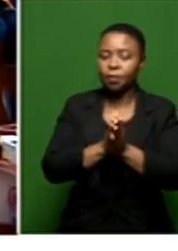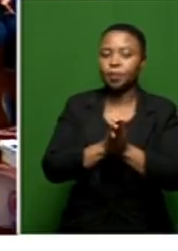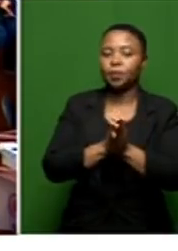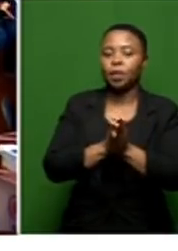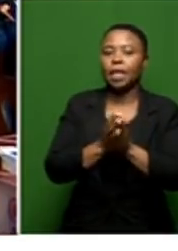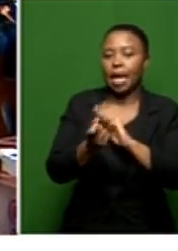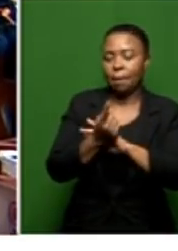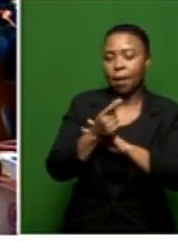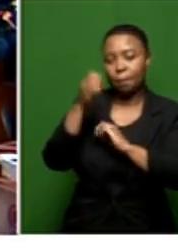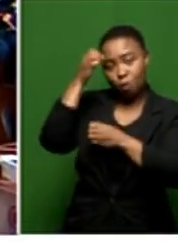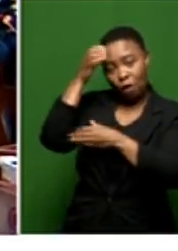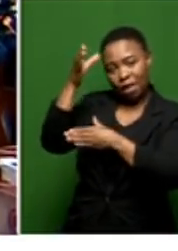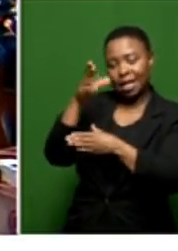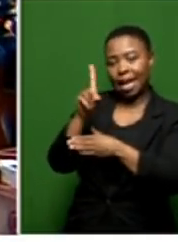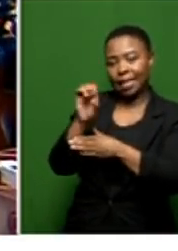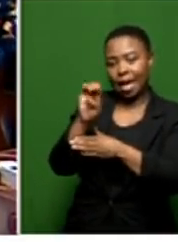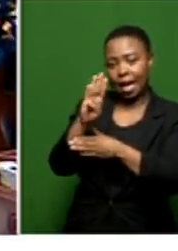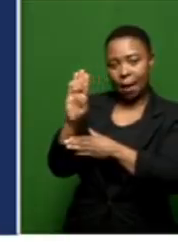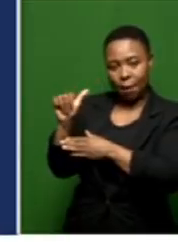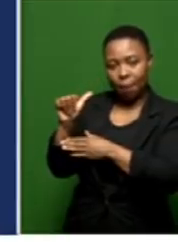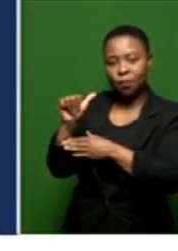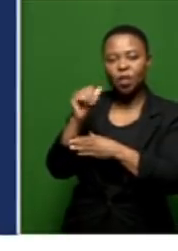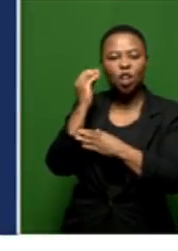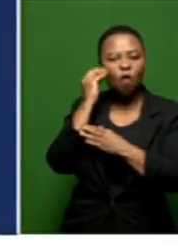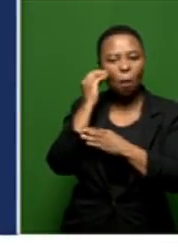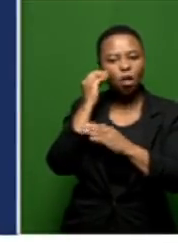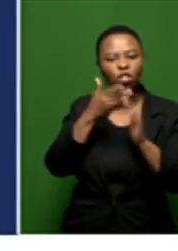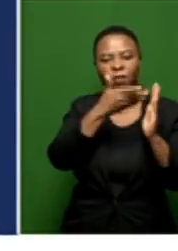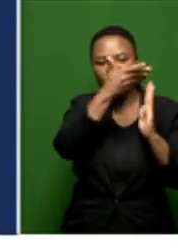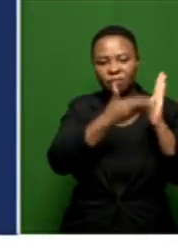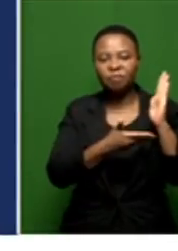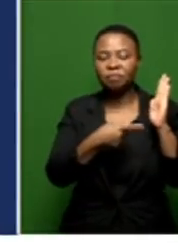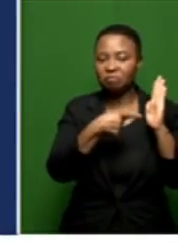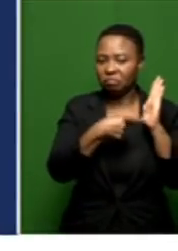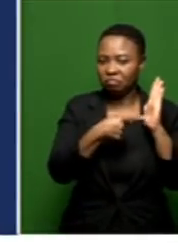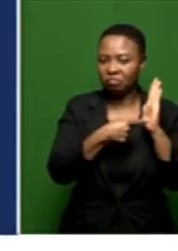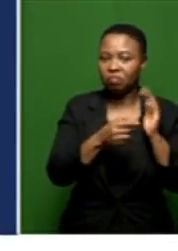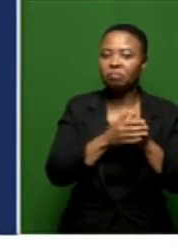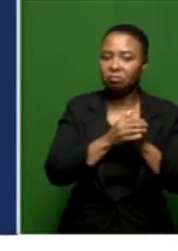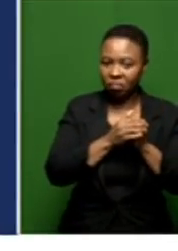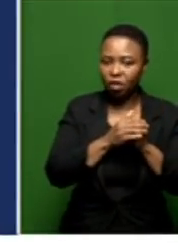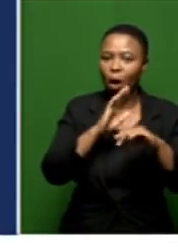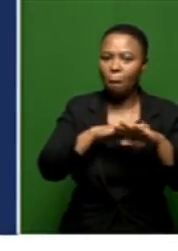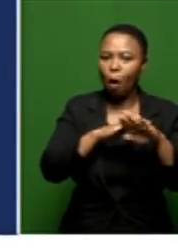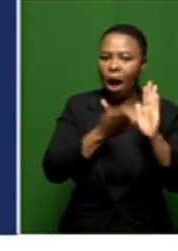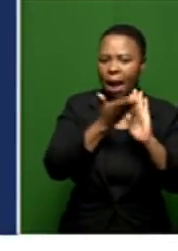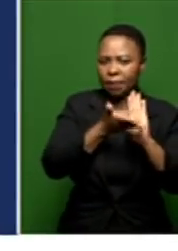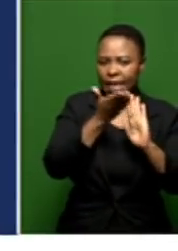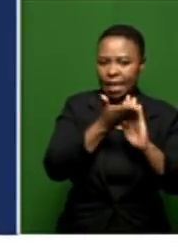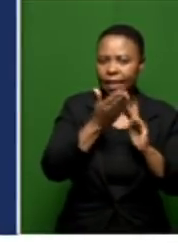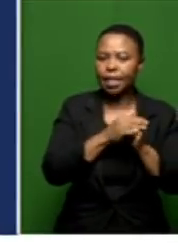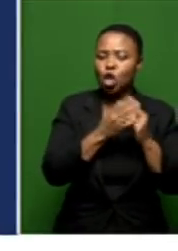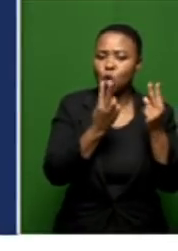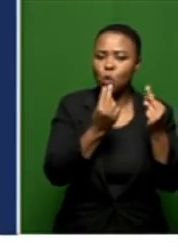Pravesh Deba, and Professor, the information behind you is out of date, so we're going to bring up the